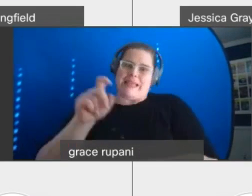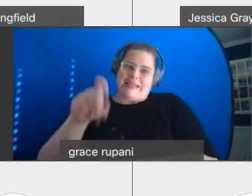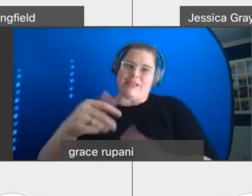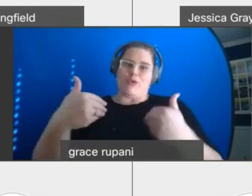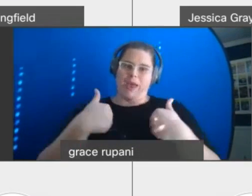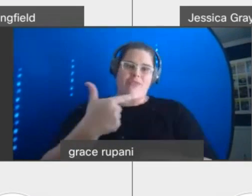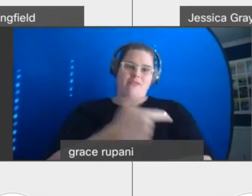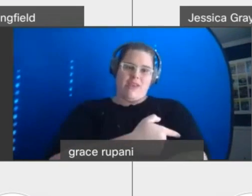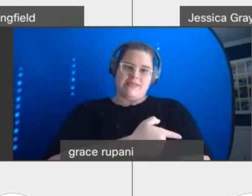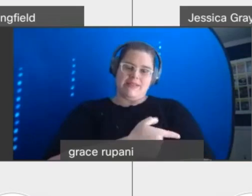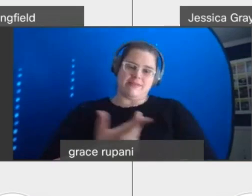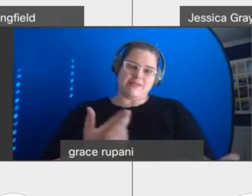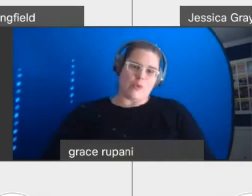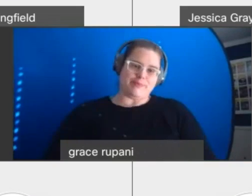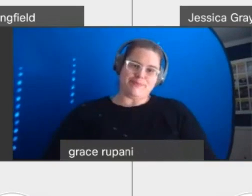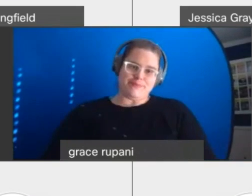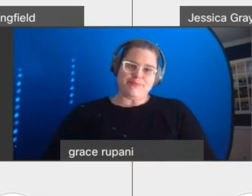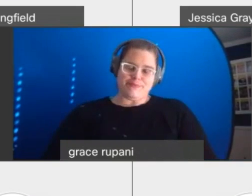So.